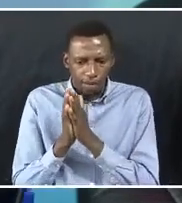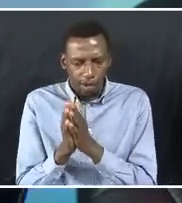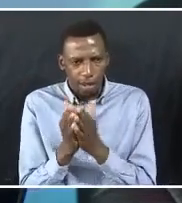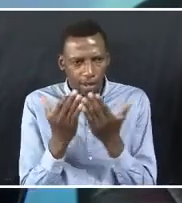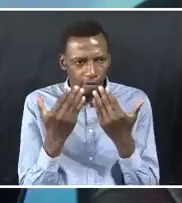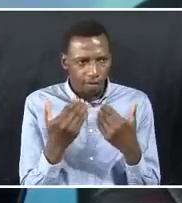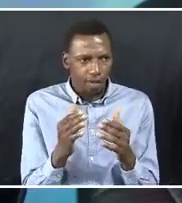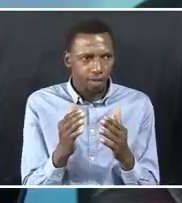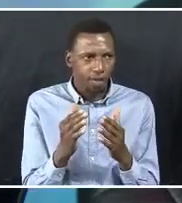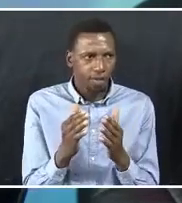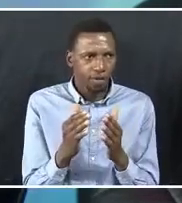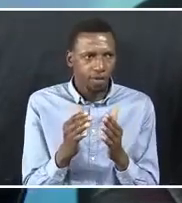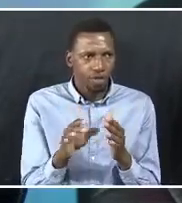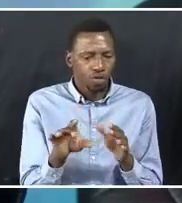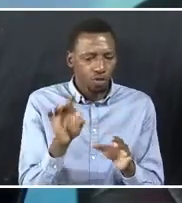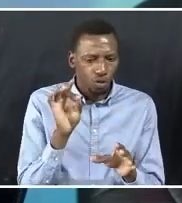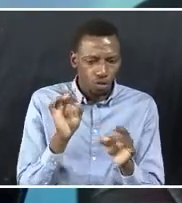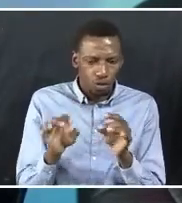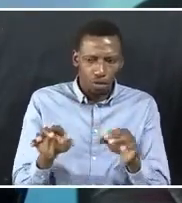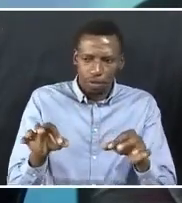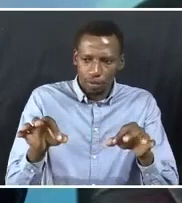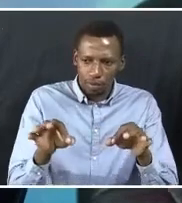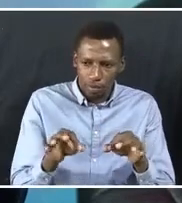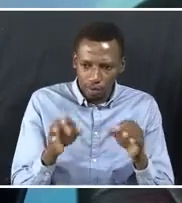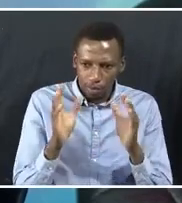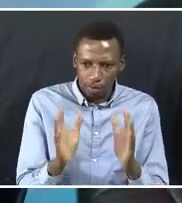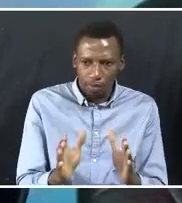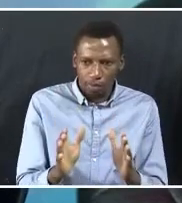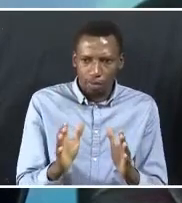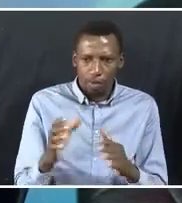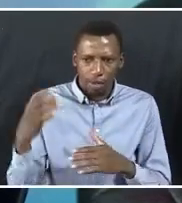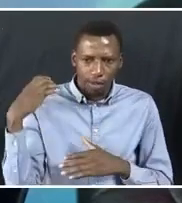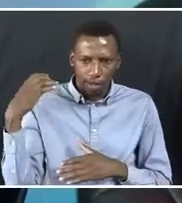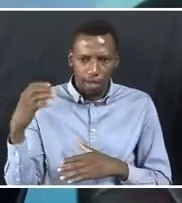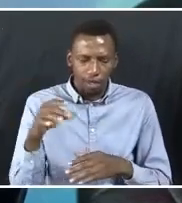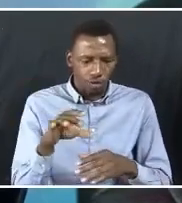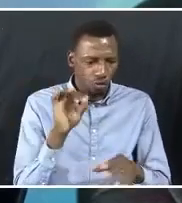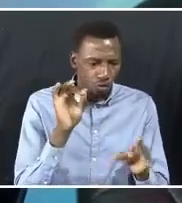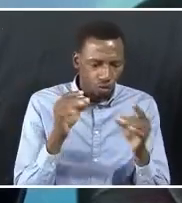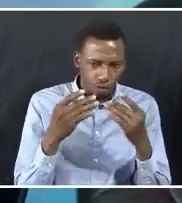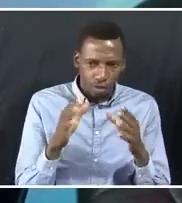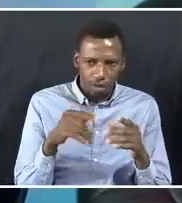chairman, they chose the treasurer, and they were, let's move on.